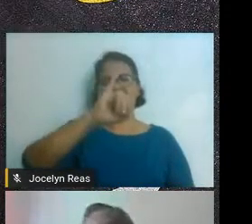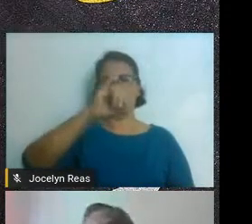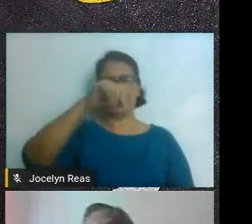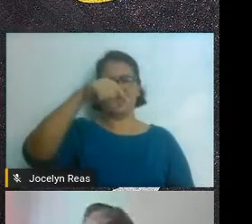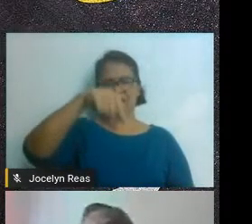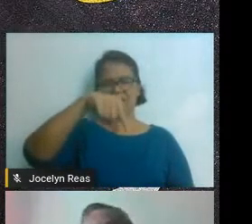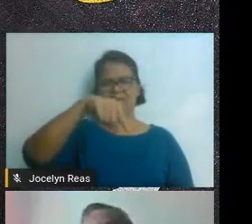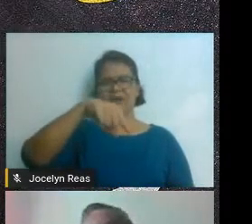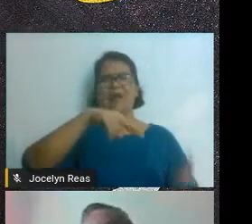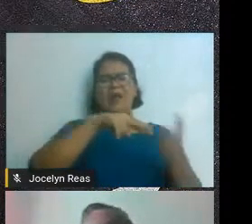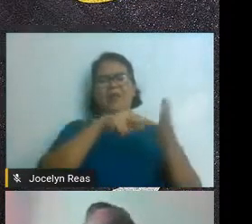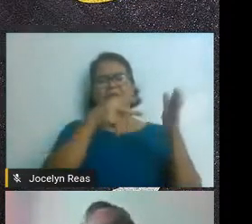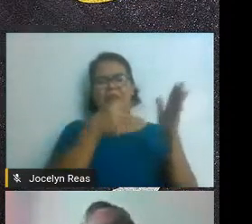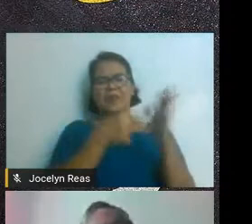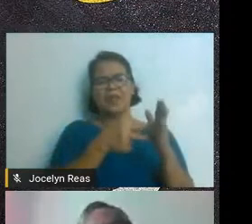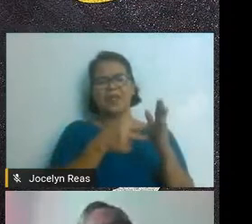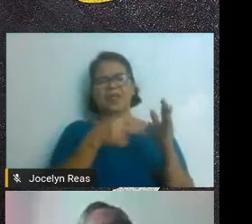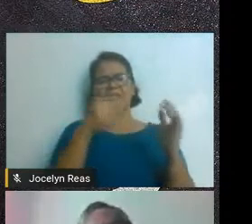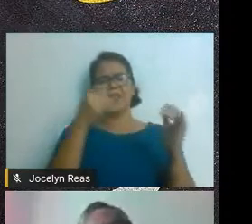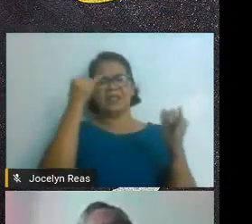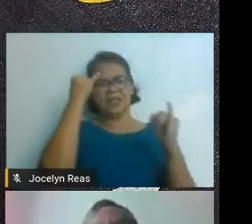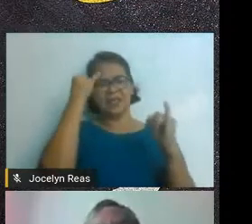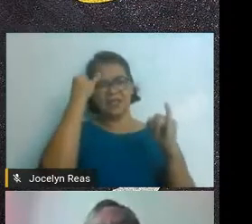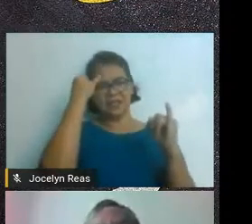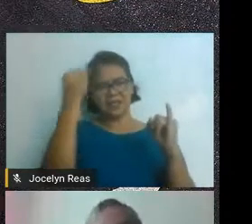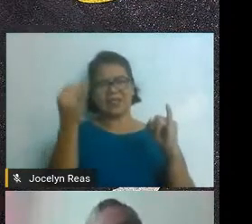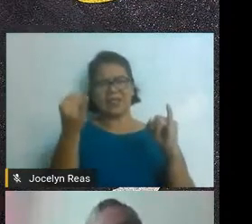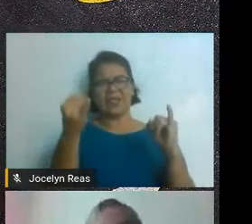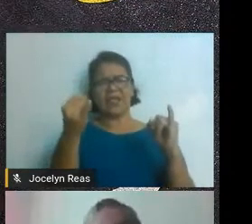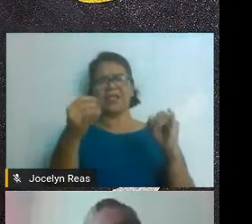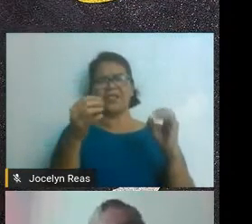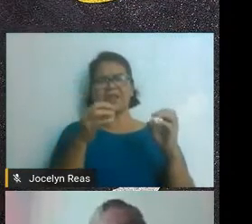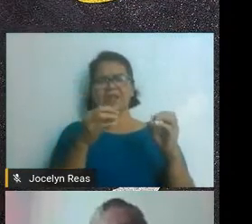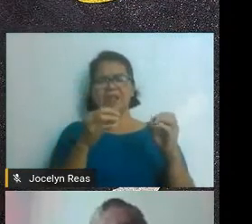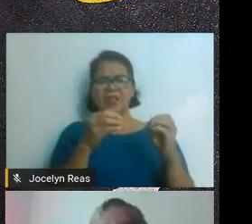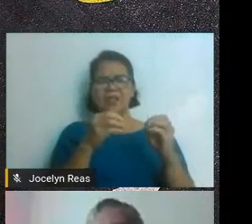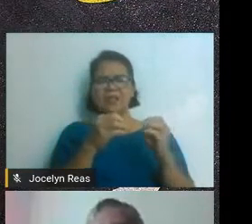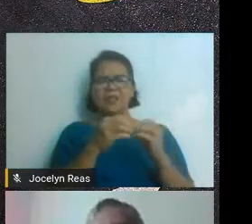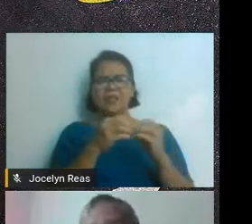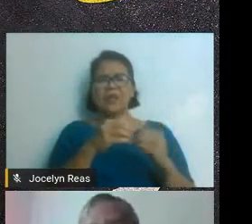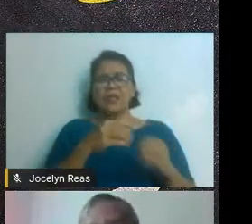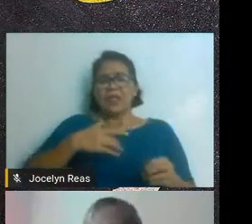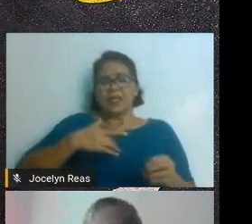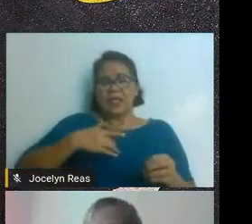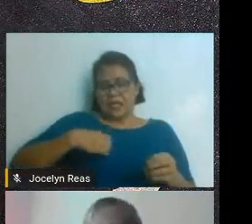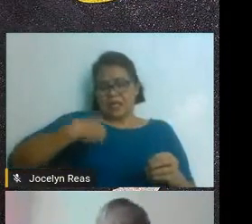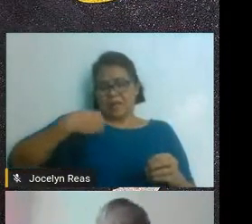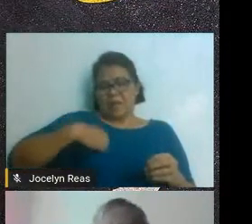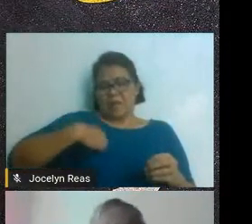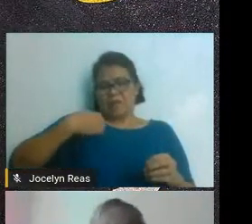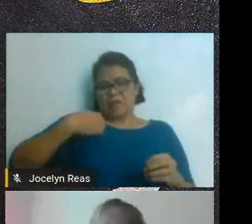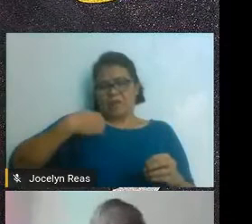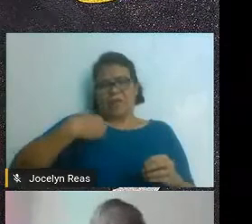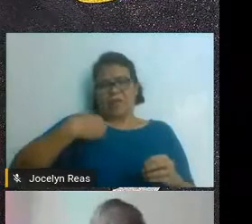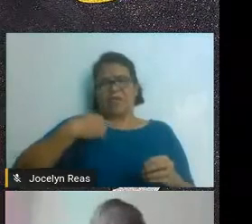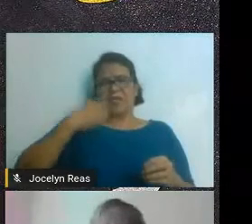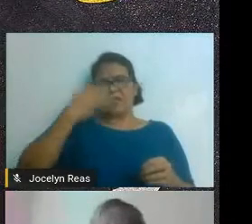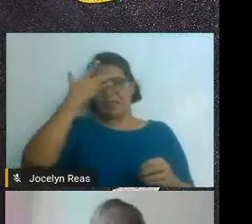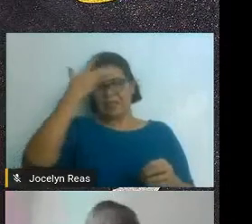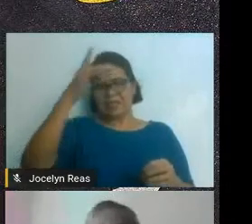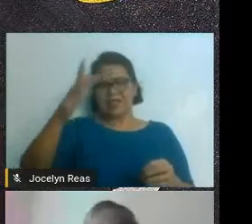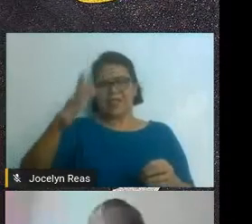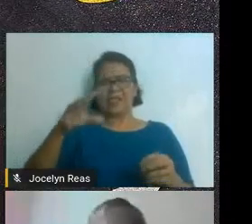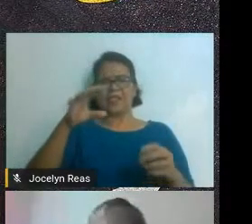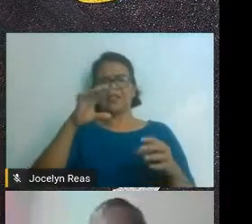intelligent, I am more referring to the emotional quotient, the emotional intelligence that